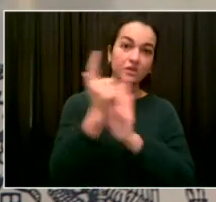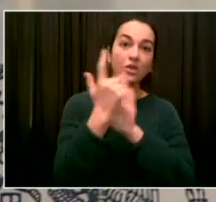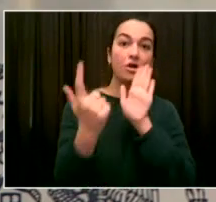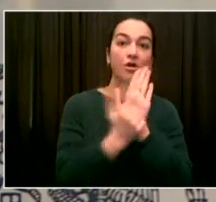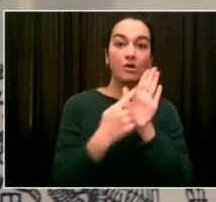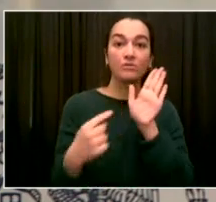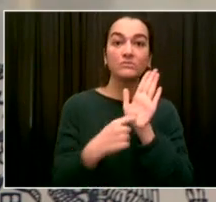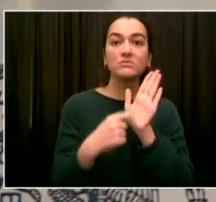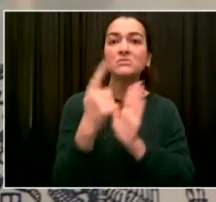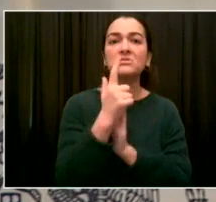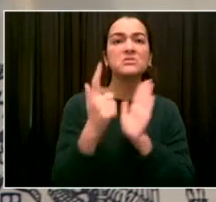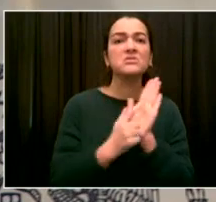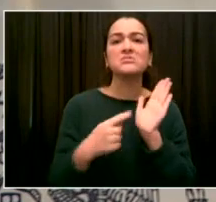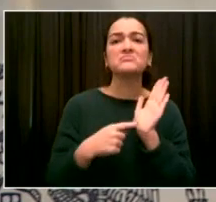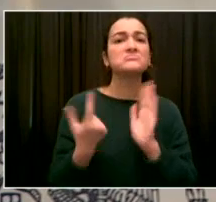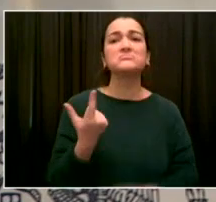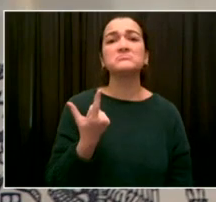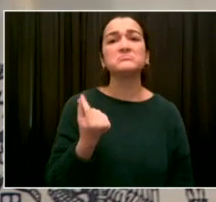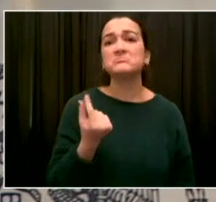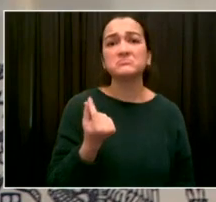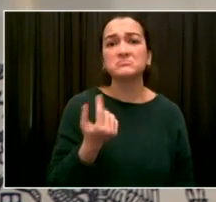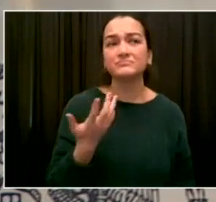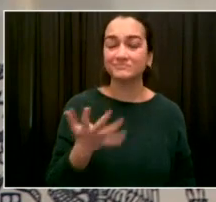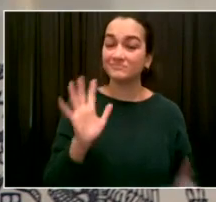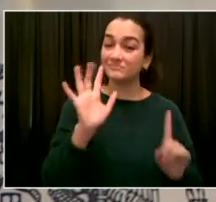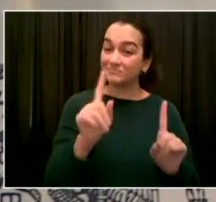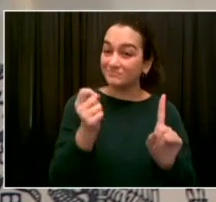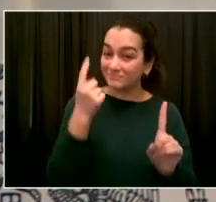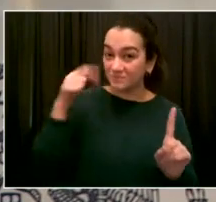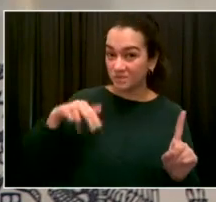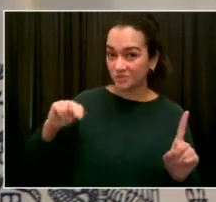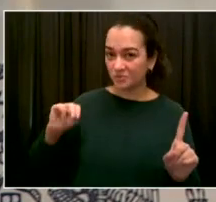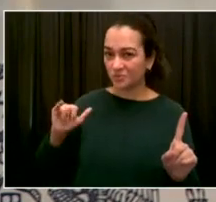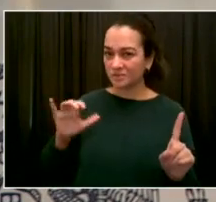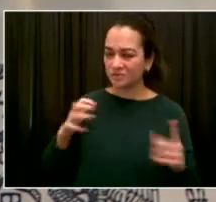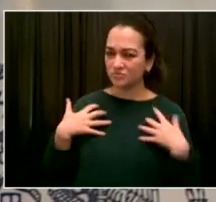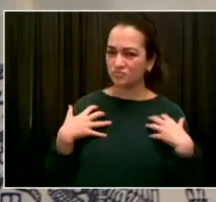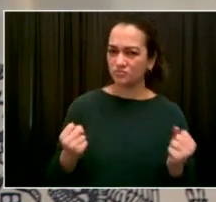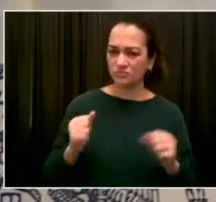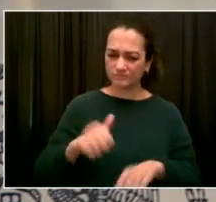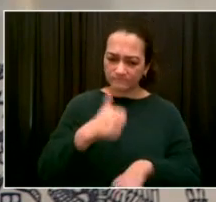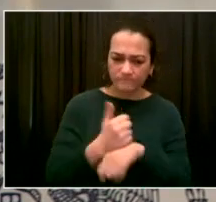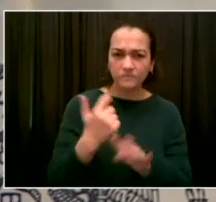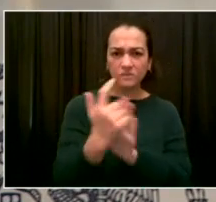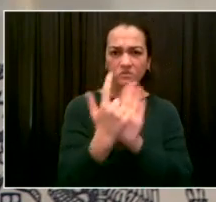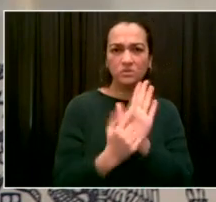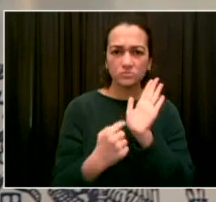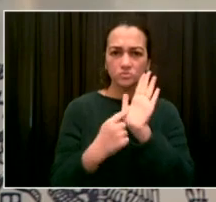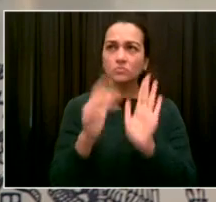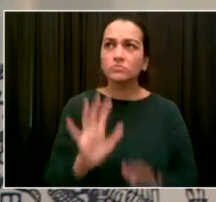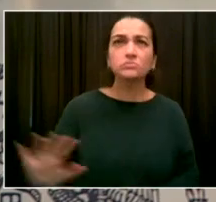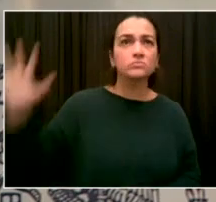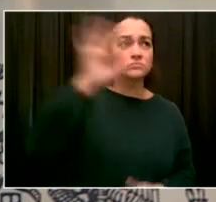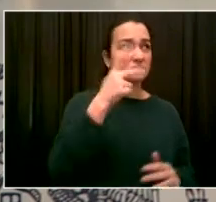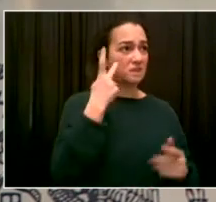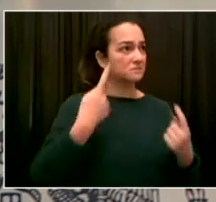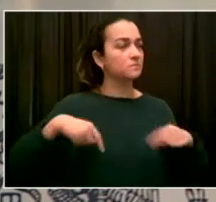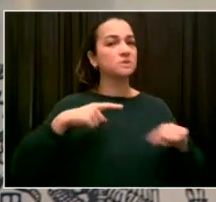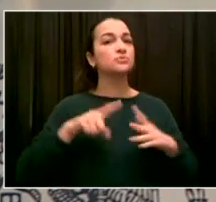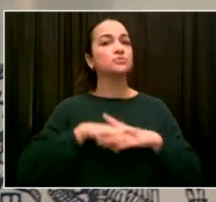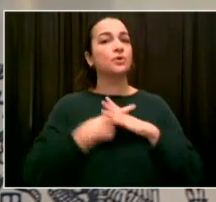big changes quickly. We already have the toughest legislation in the country, the toughest laws in the country